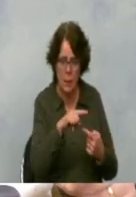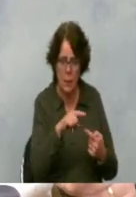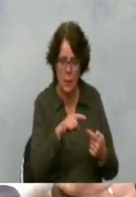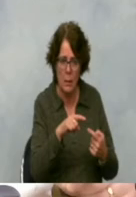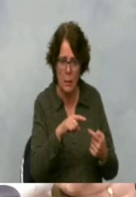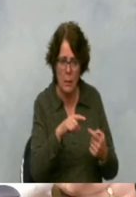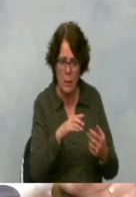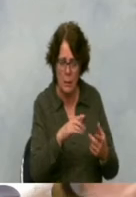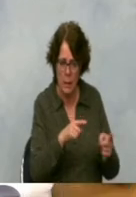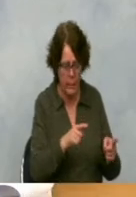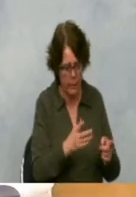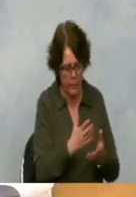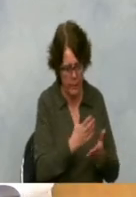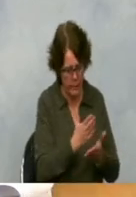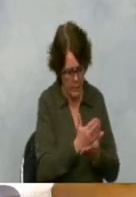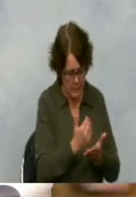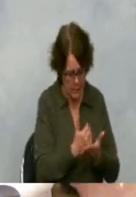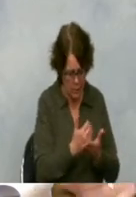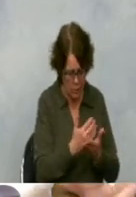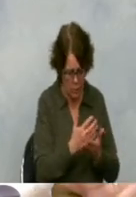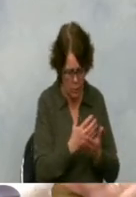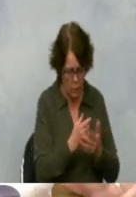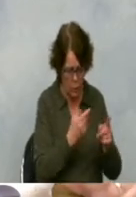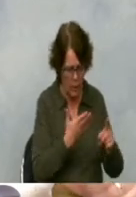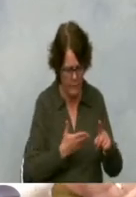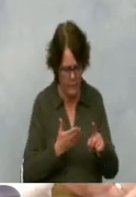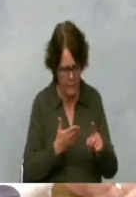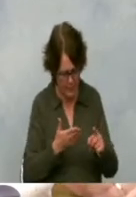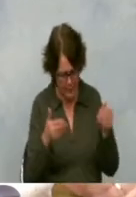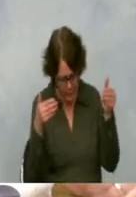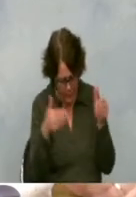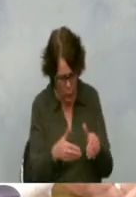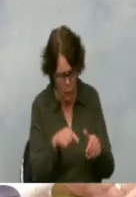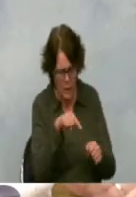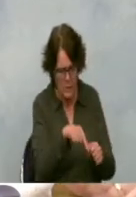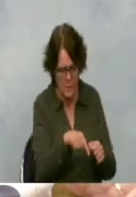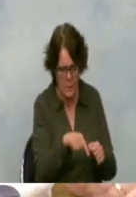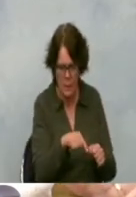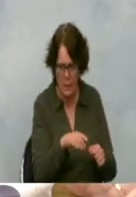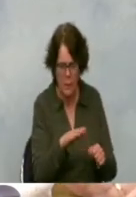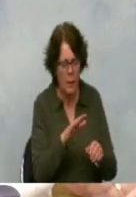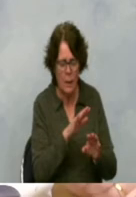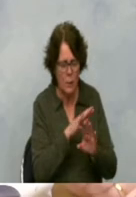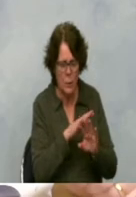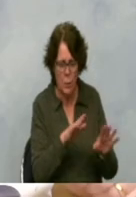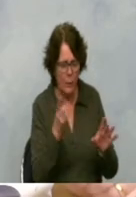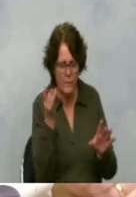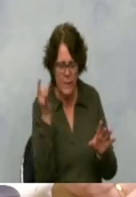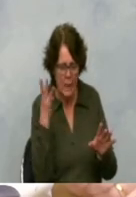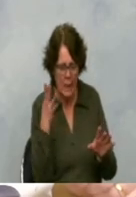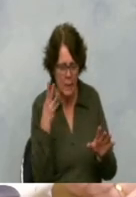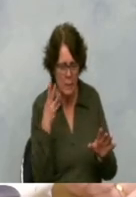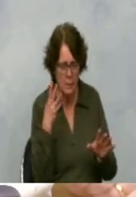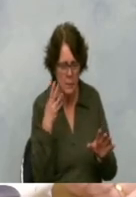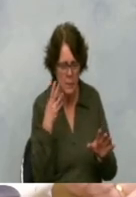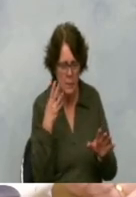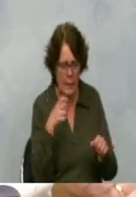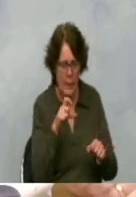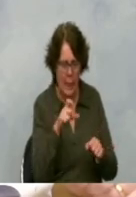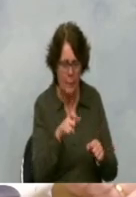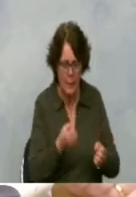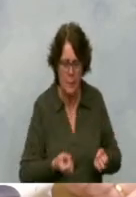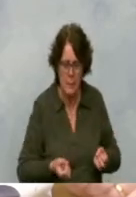the section that you have gravitated to there, around, don't lose sight of the fact that capital